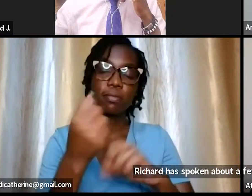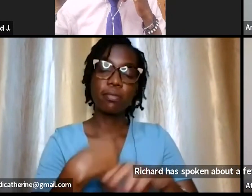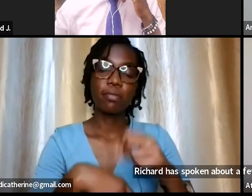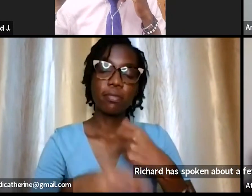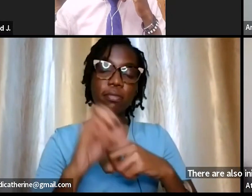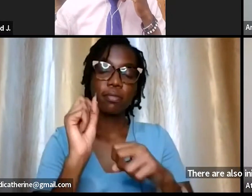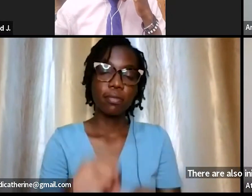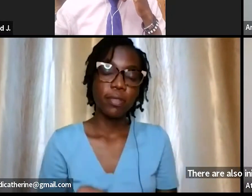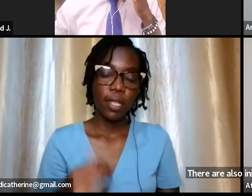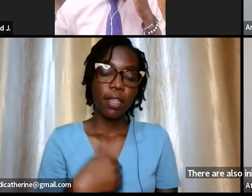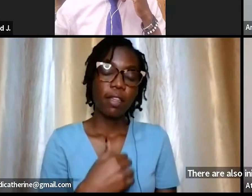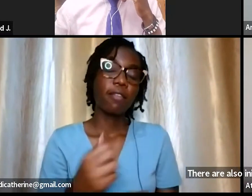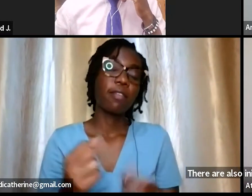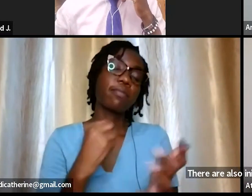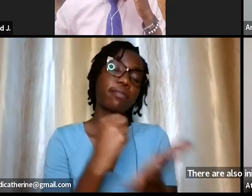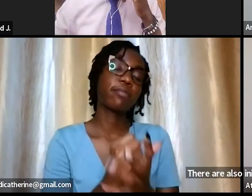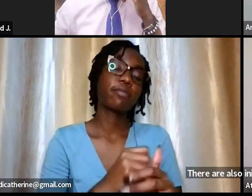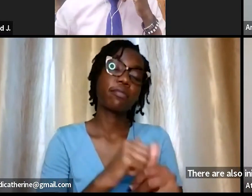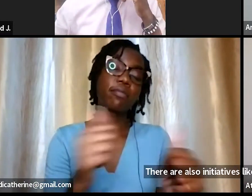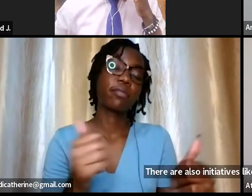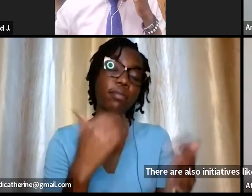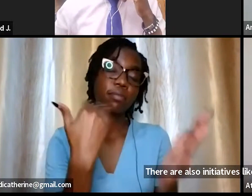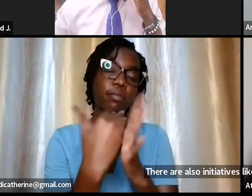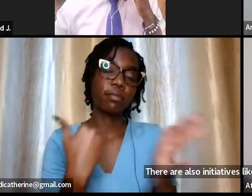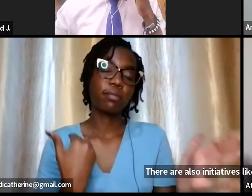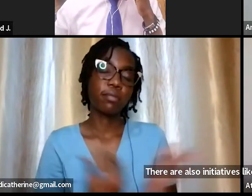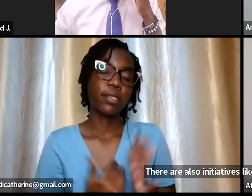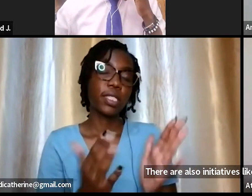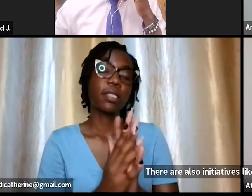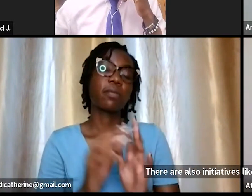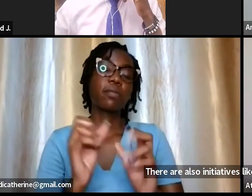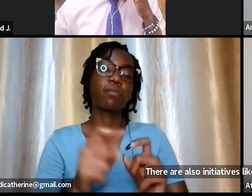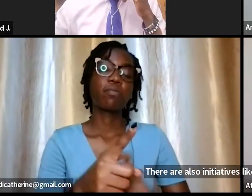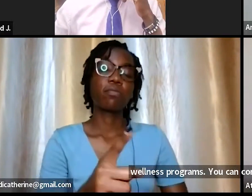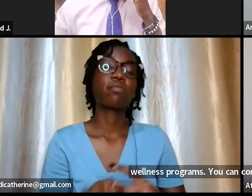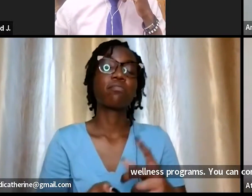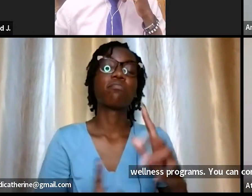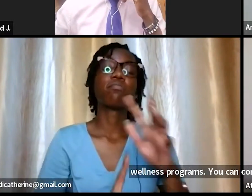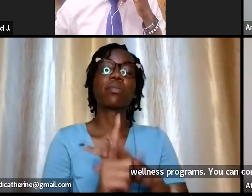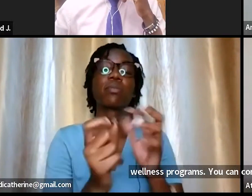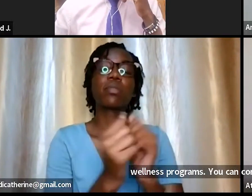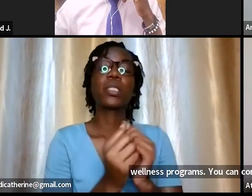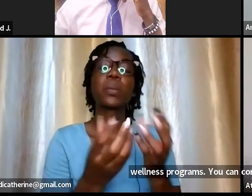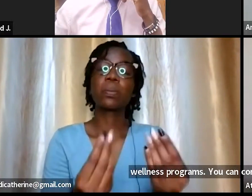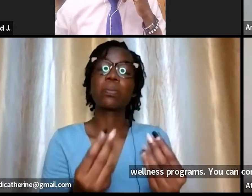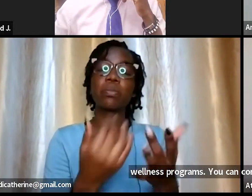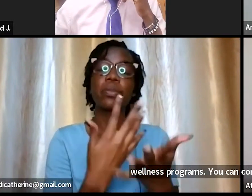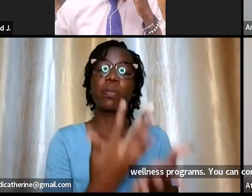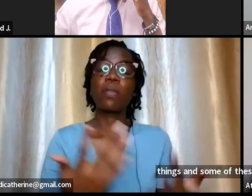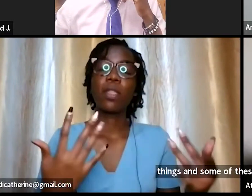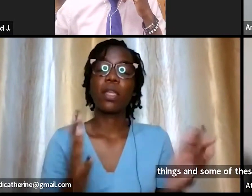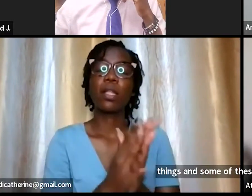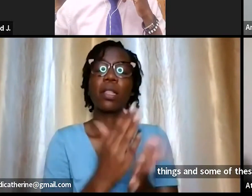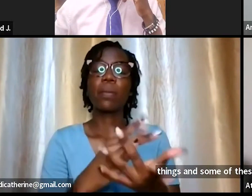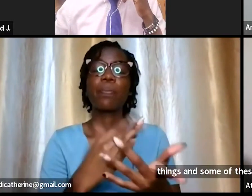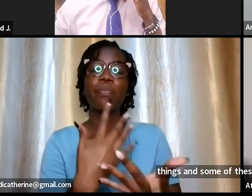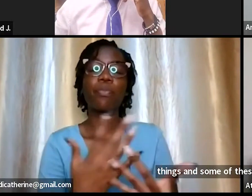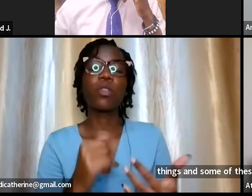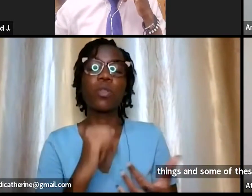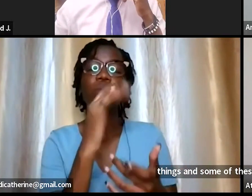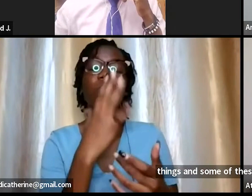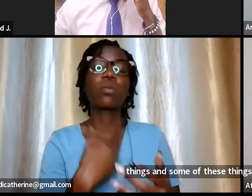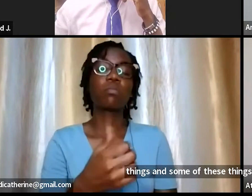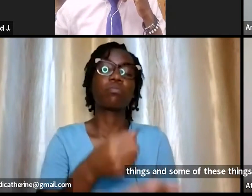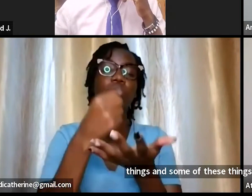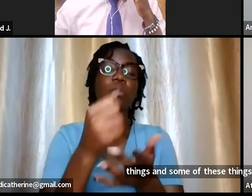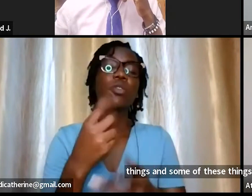employee wellness programs. You can come up with the simplest of things, and some of these things don't even require budget. Sometimes you look at your